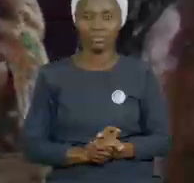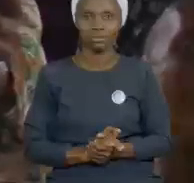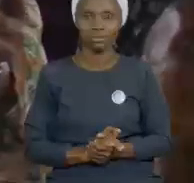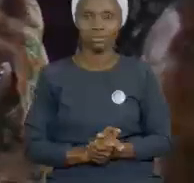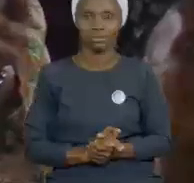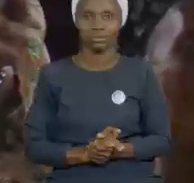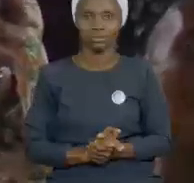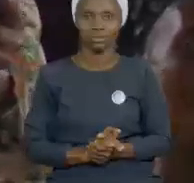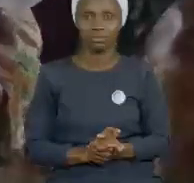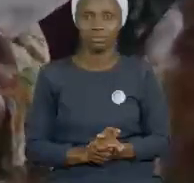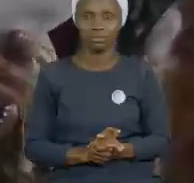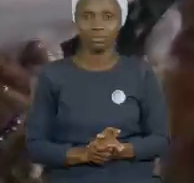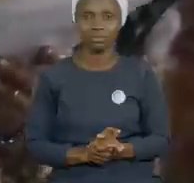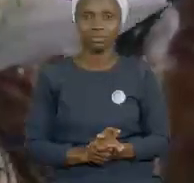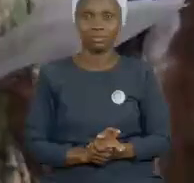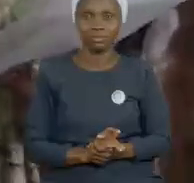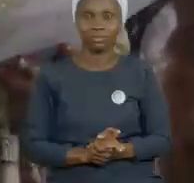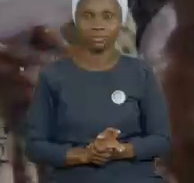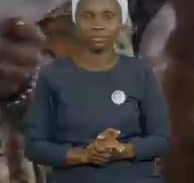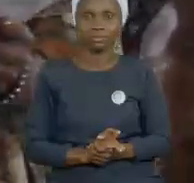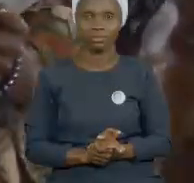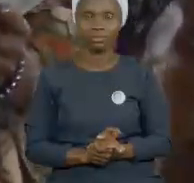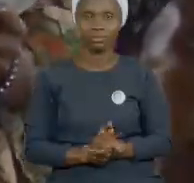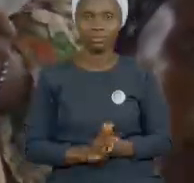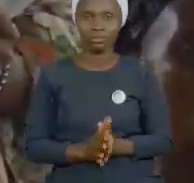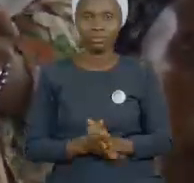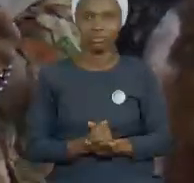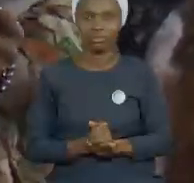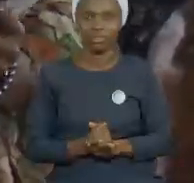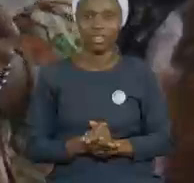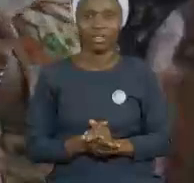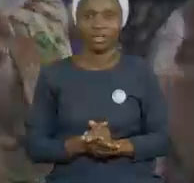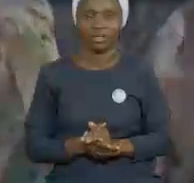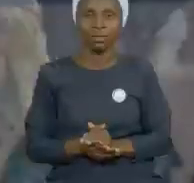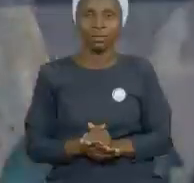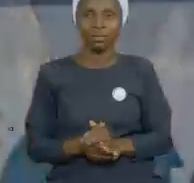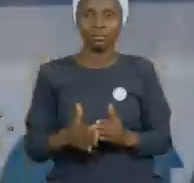So announce equally that will be the lunch hour with Jesus.